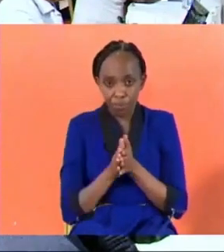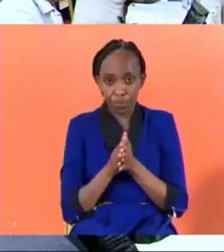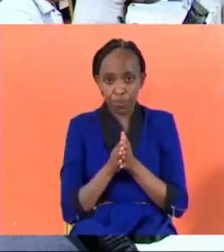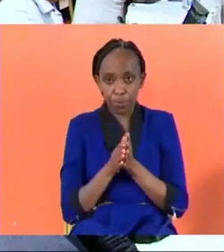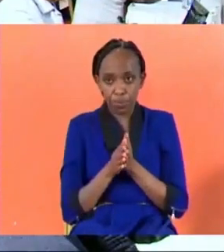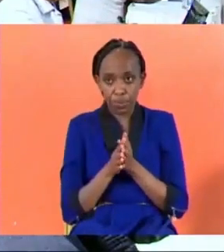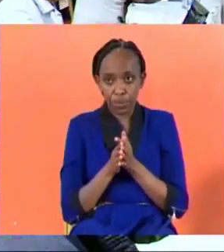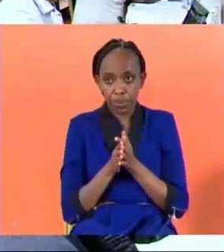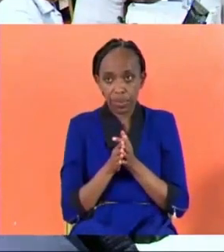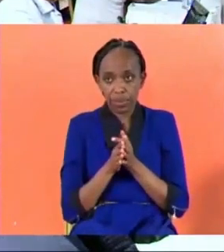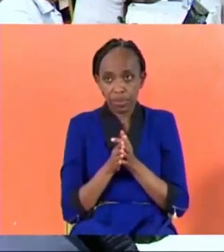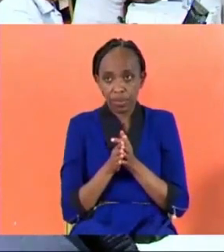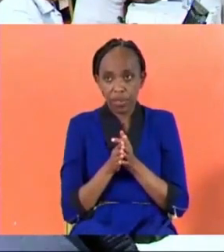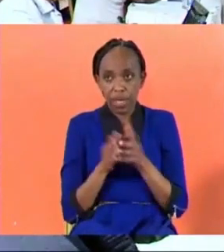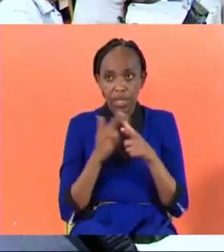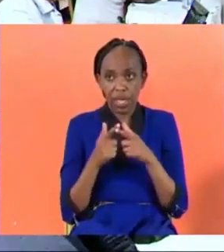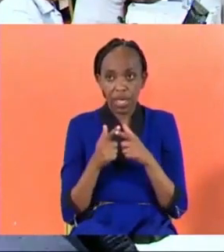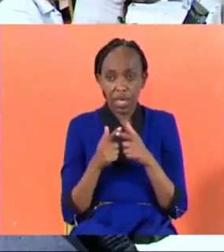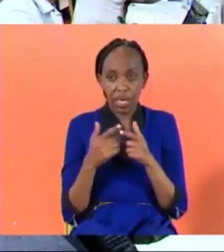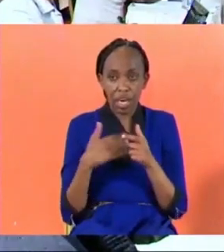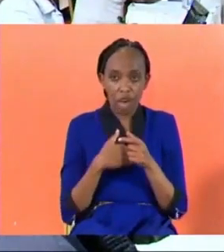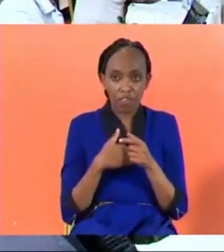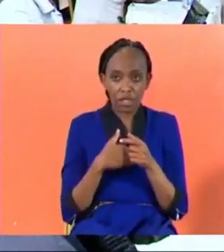Theological Reflection. And then there's an